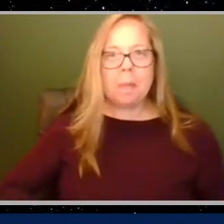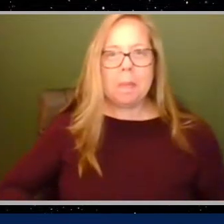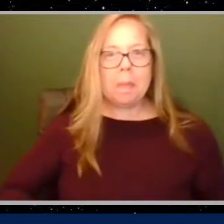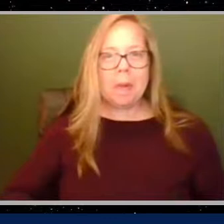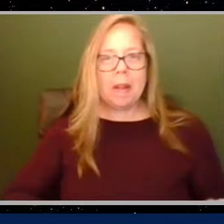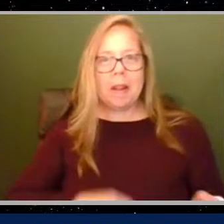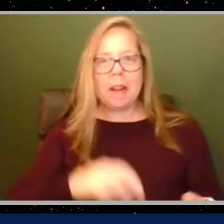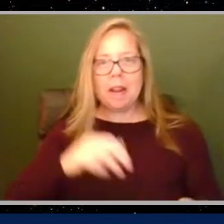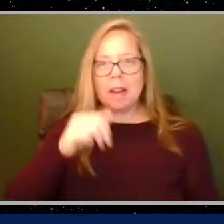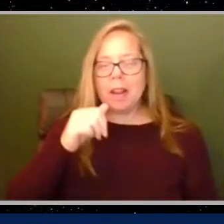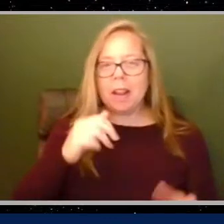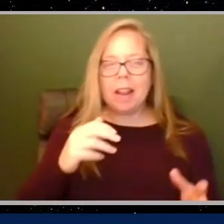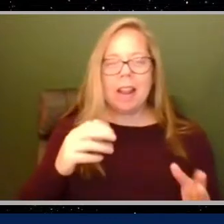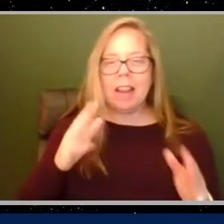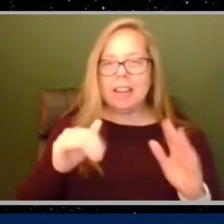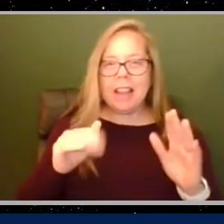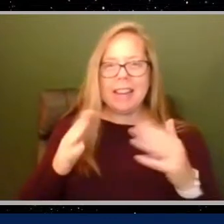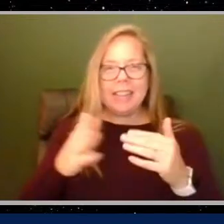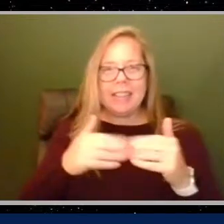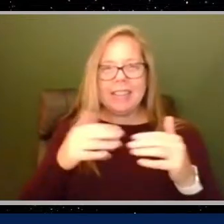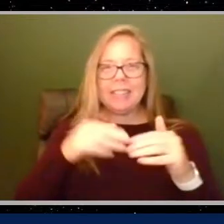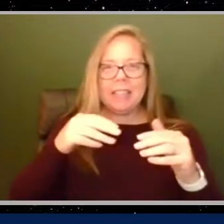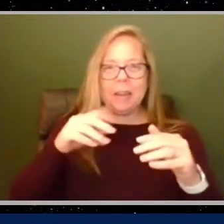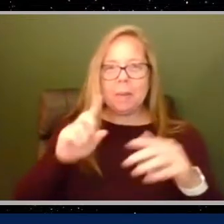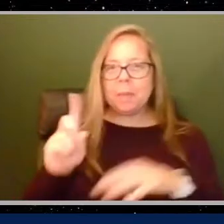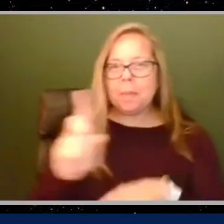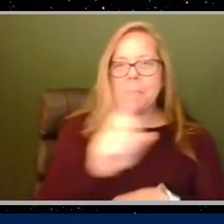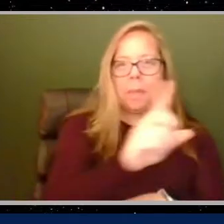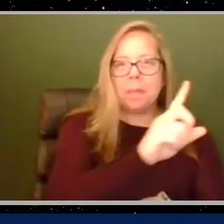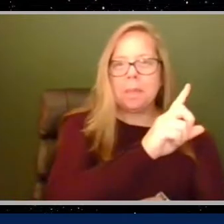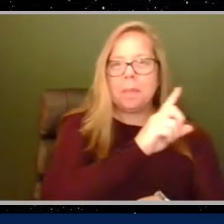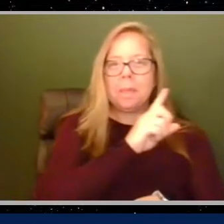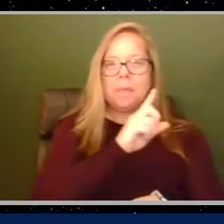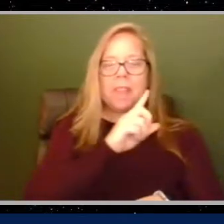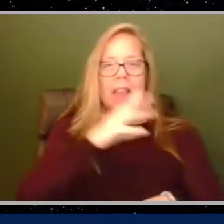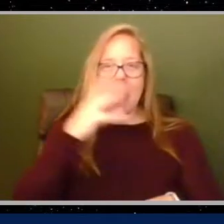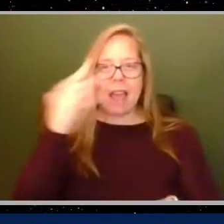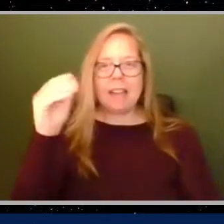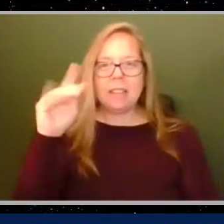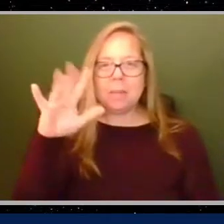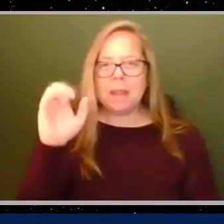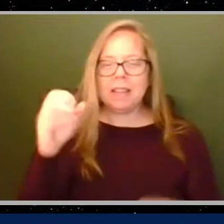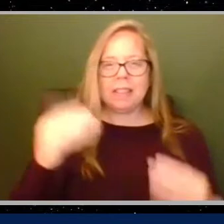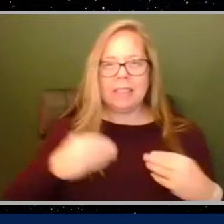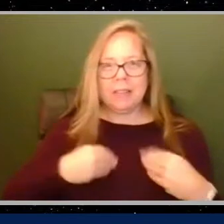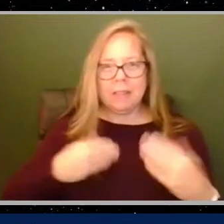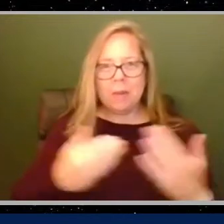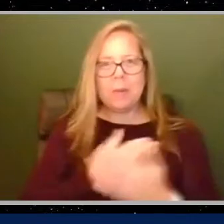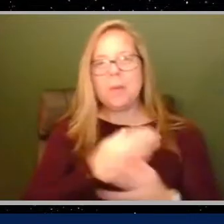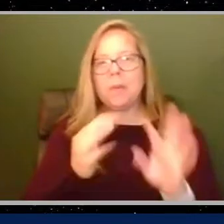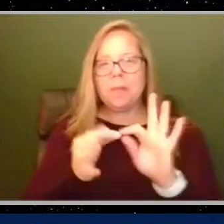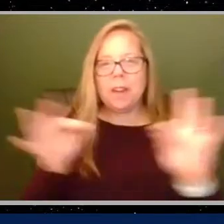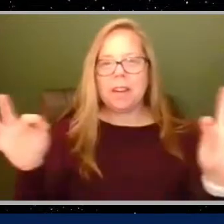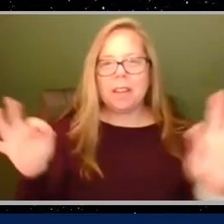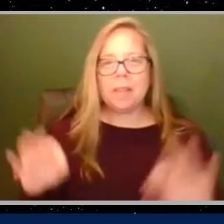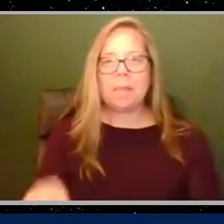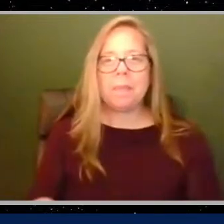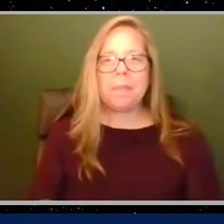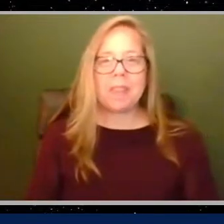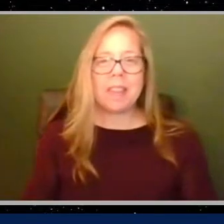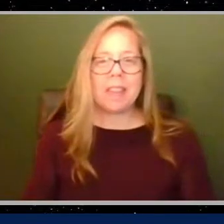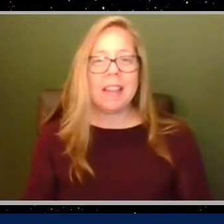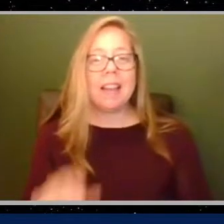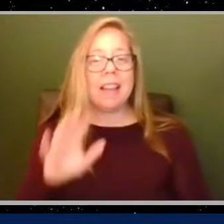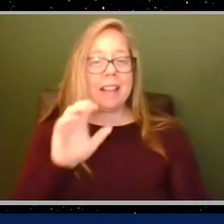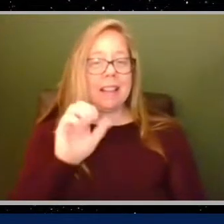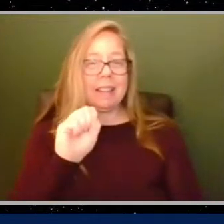more accessible down on Earth. But by going into space, you've removed that whole thing, huh? Yeah, it brings a whole new meaning to the phrase, nothing's going to keep me down. There you go. Yeah. Not